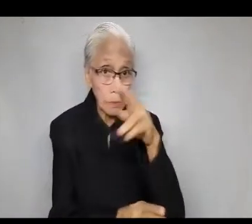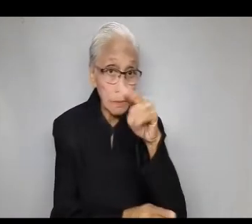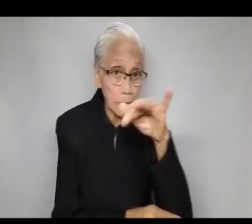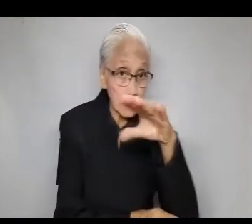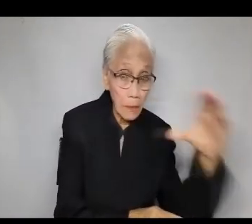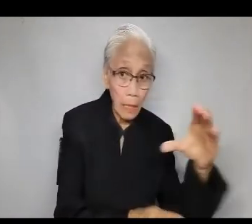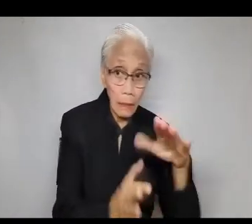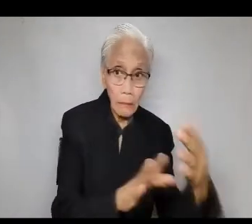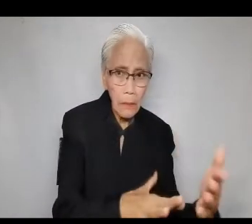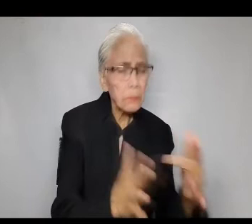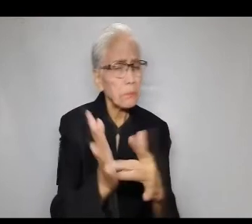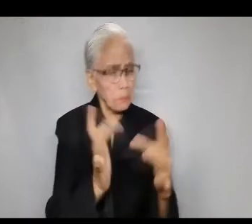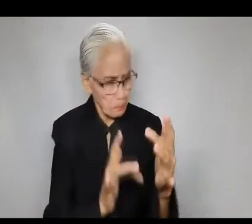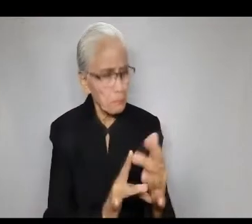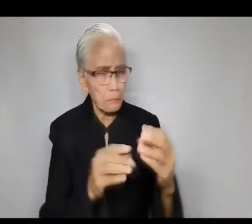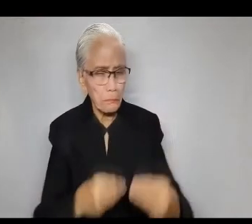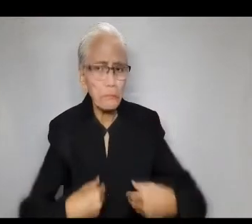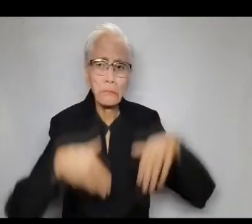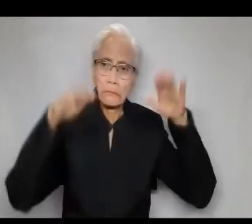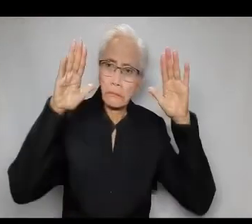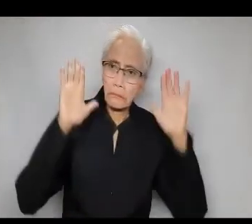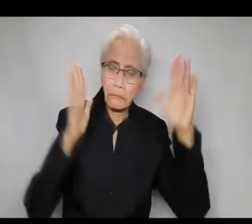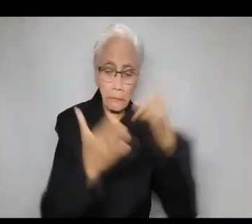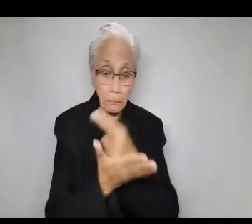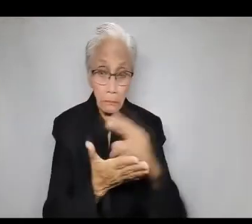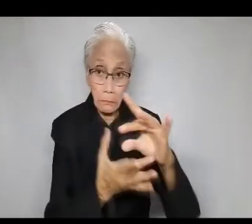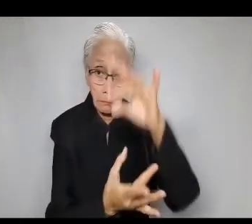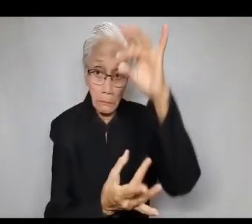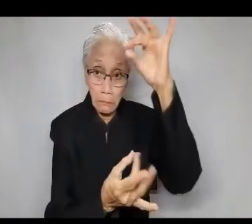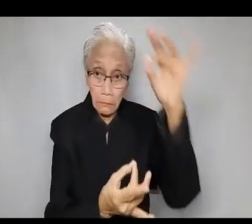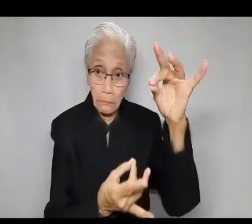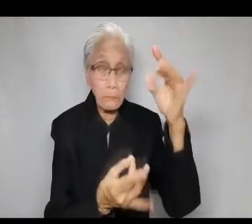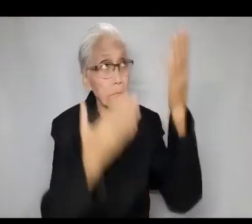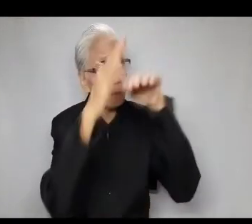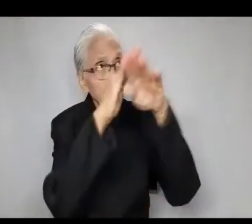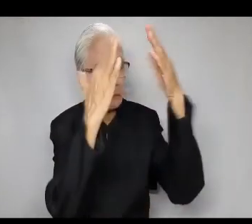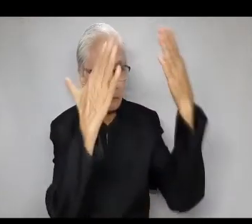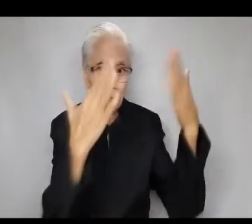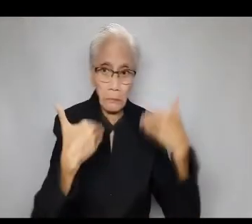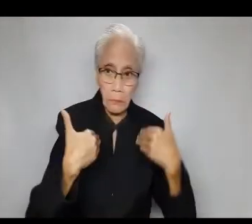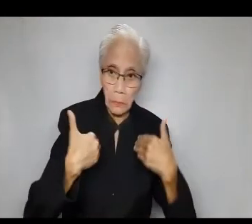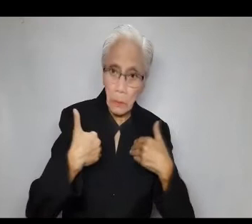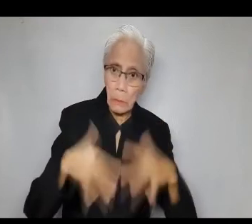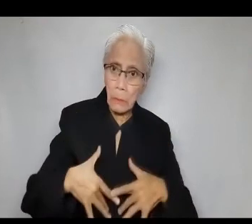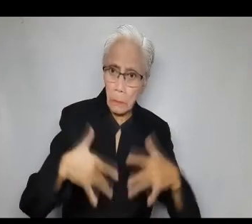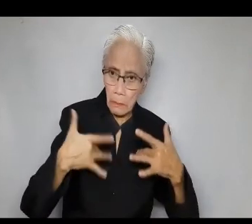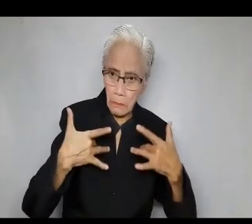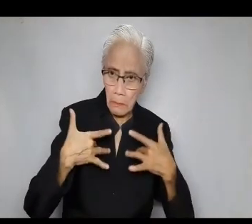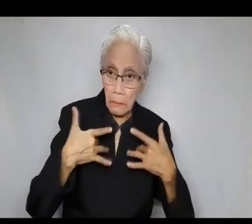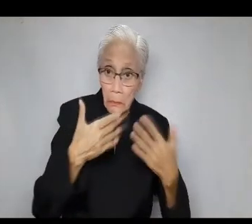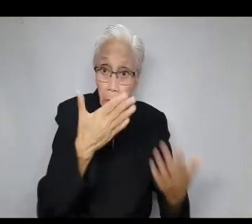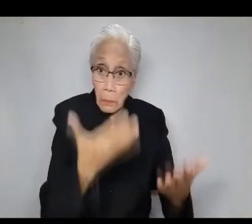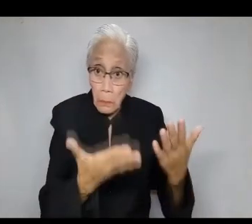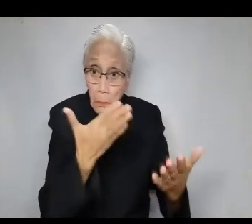death? Jesus gave up his spirit to the Heavenly Father that we may have life. Friend,